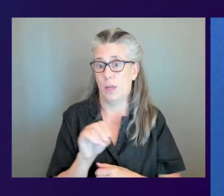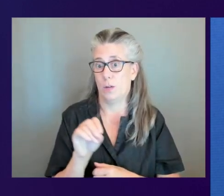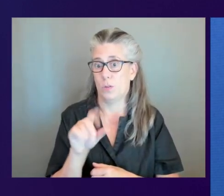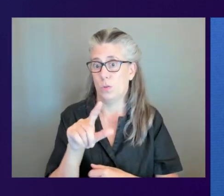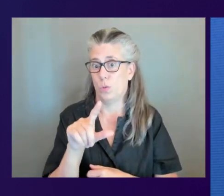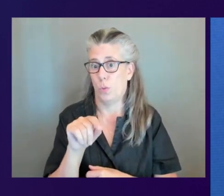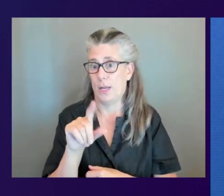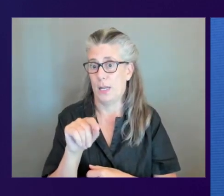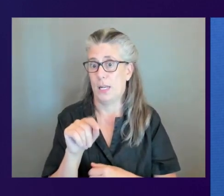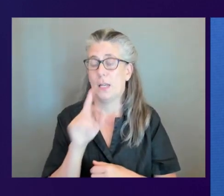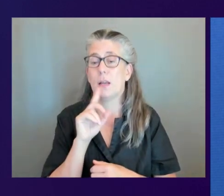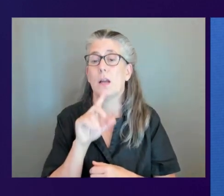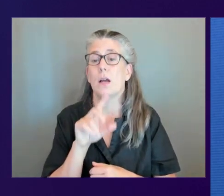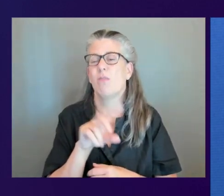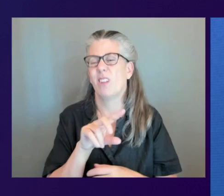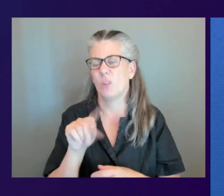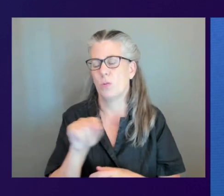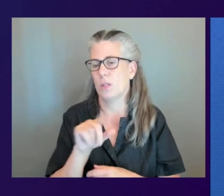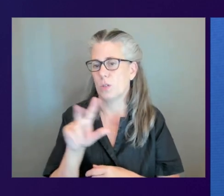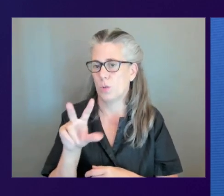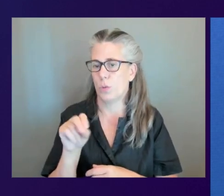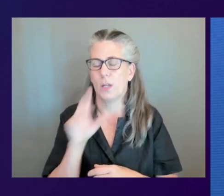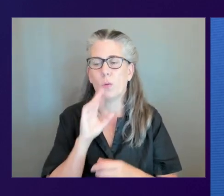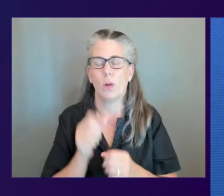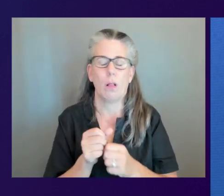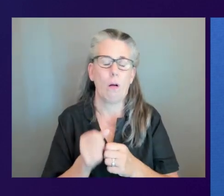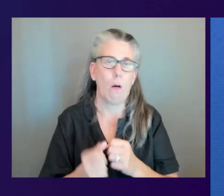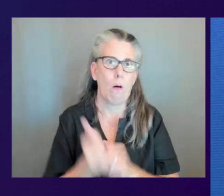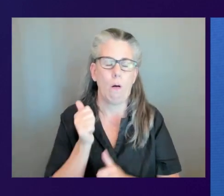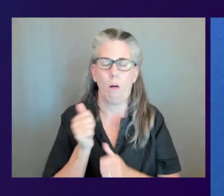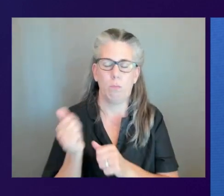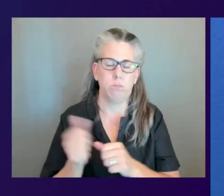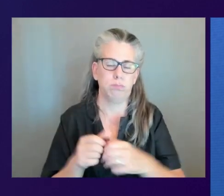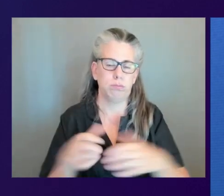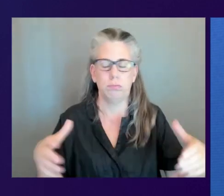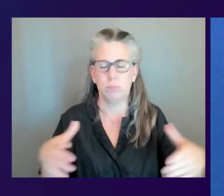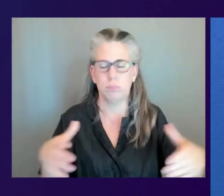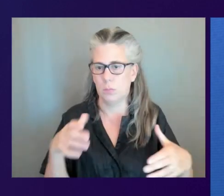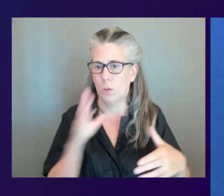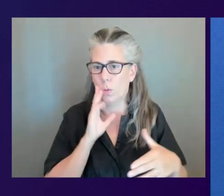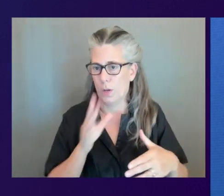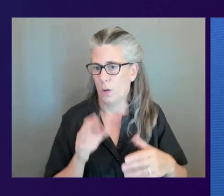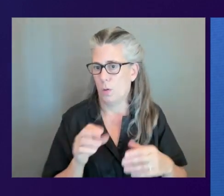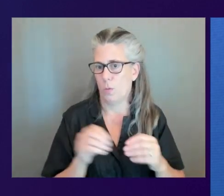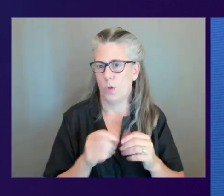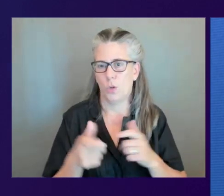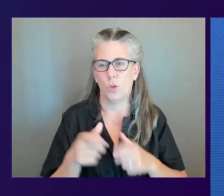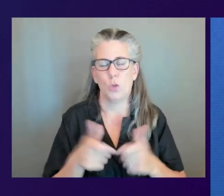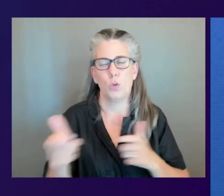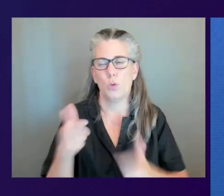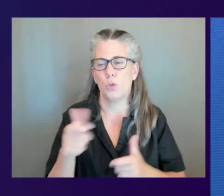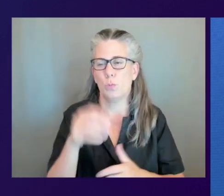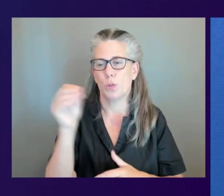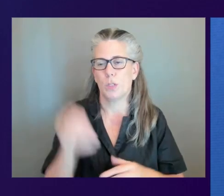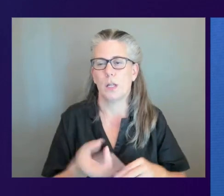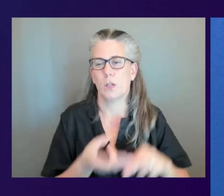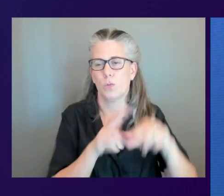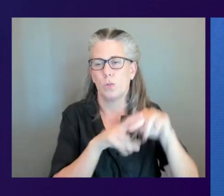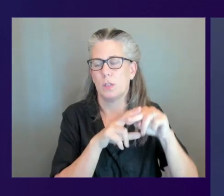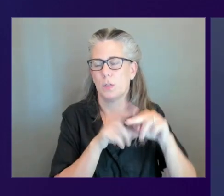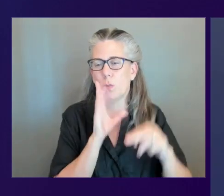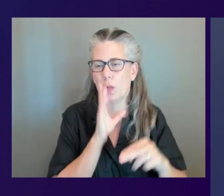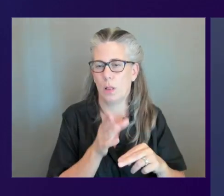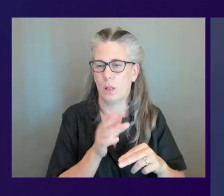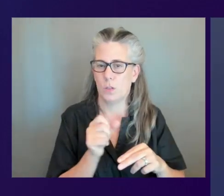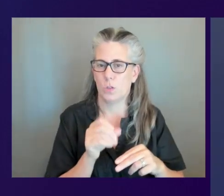huge percentage. So people are, again, like I kind of kicked it off with, more work is happening in the browser. That's like where work gets done more and more often. Well, I loved when